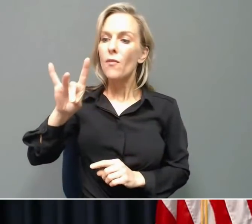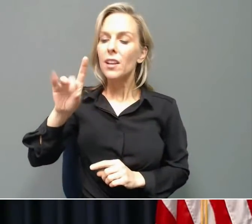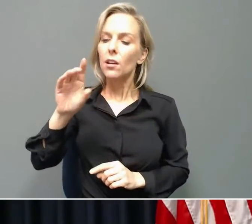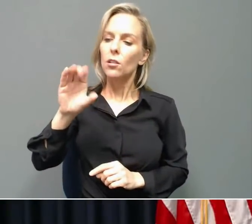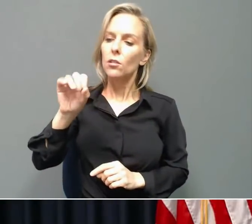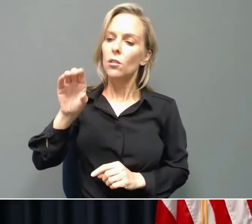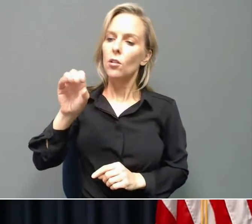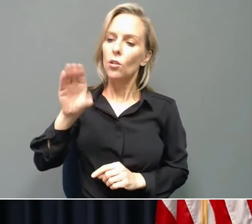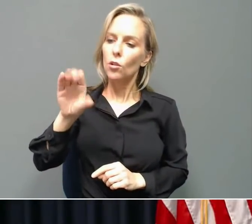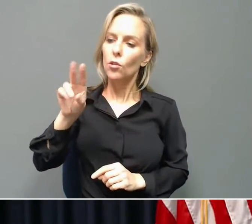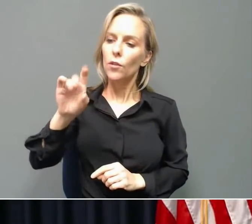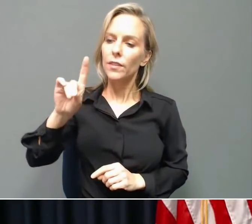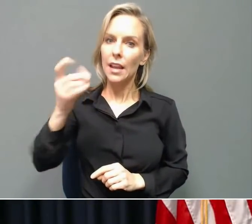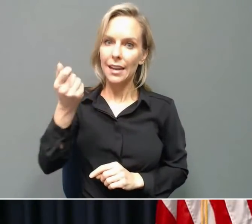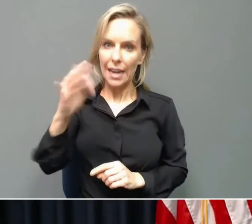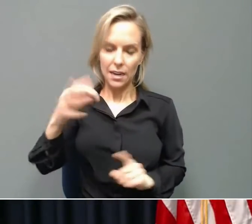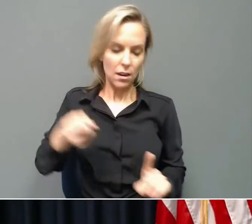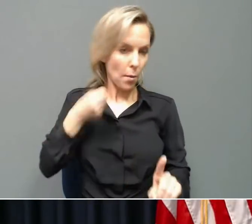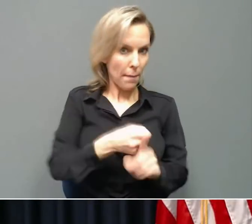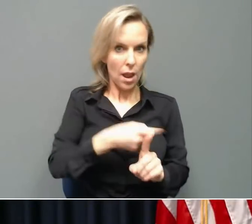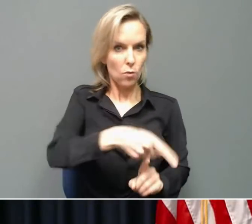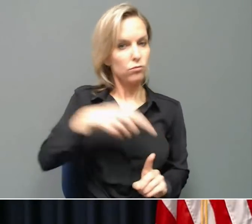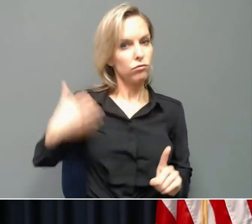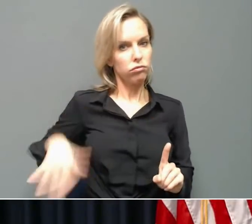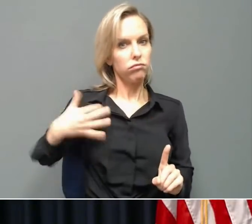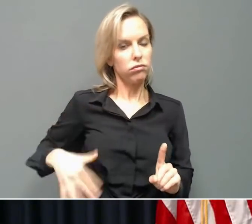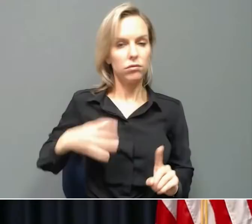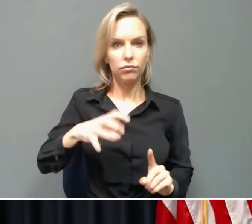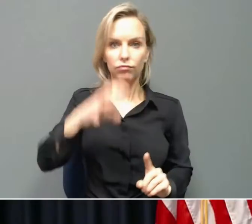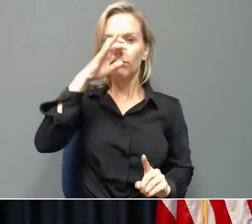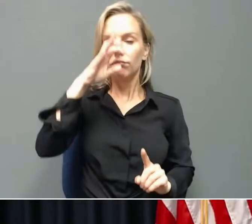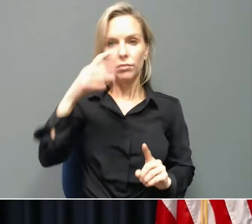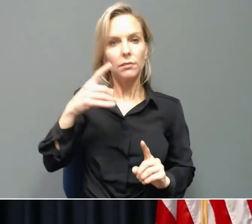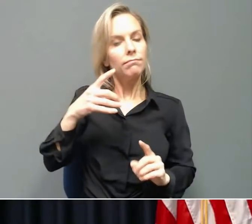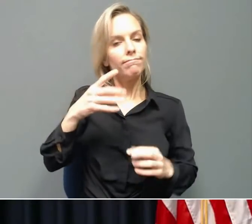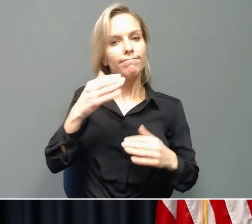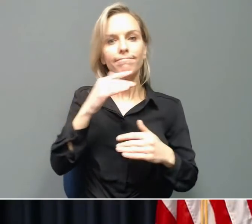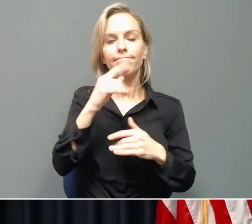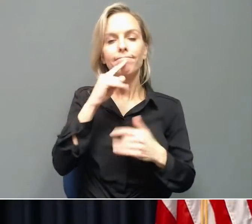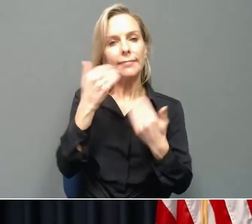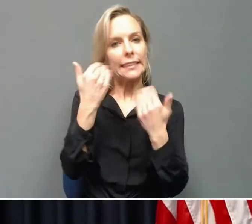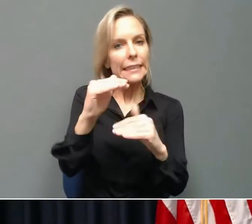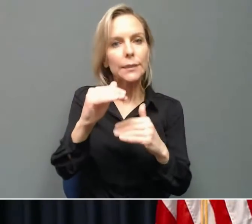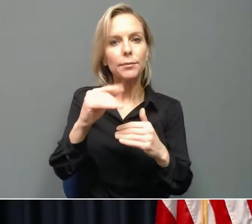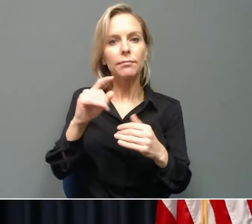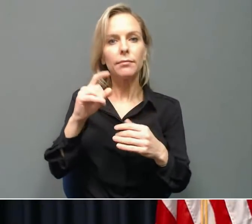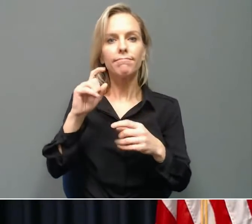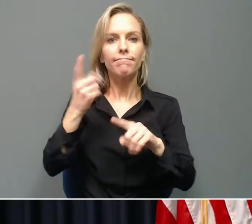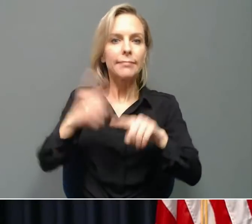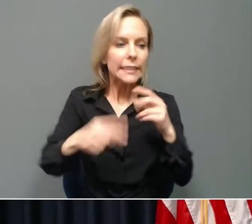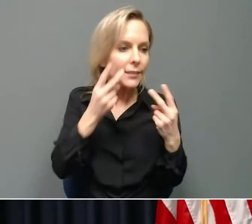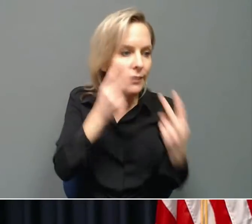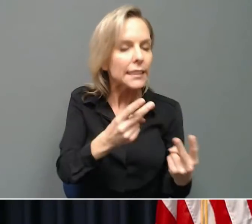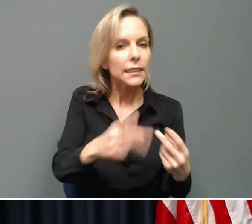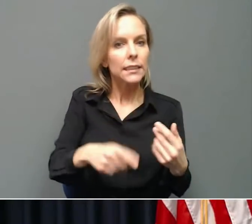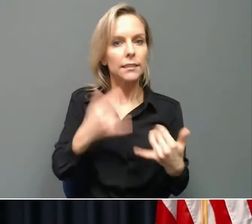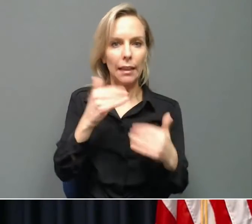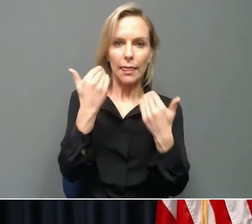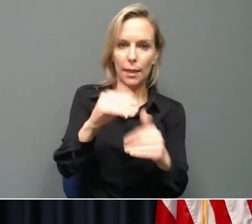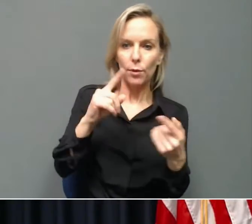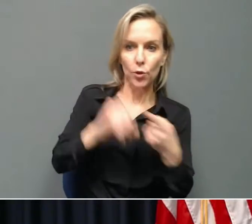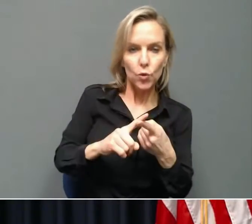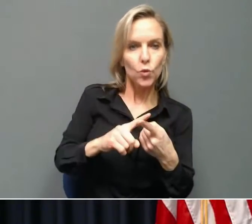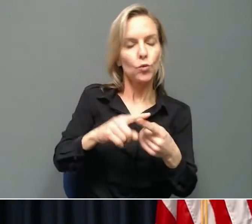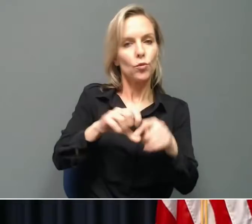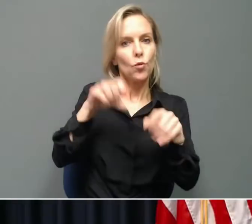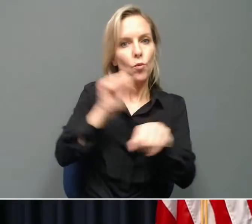restrictions that have been in place for nearly a year, affecting all visitors and non-essential healthcare personnel, with the exception of